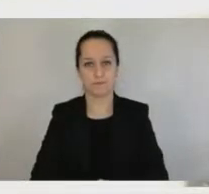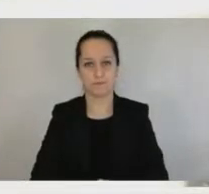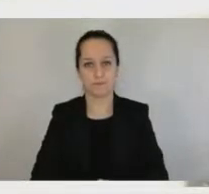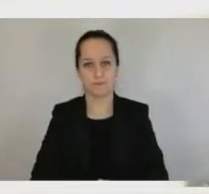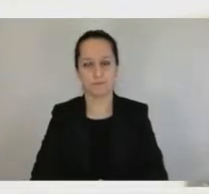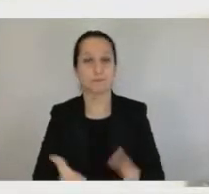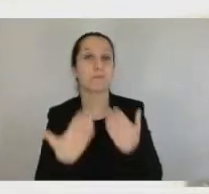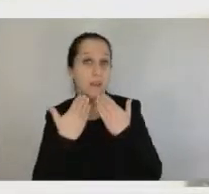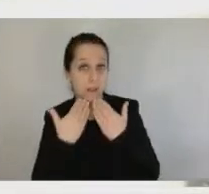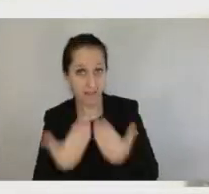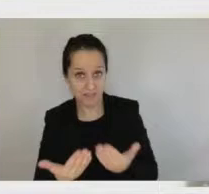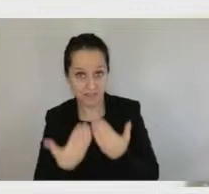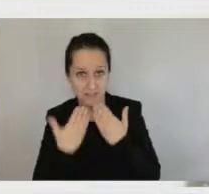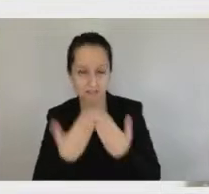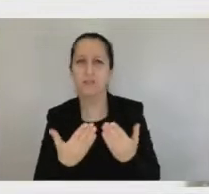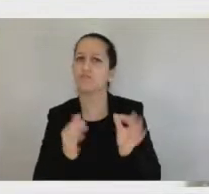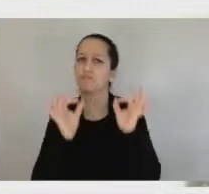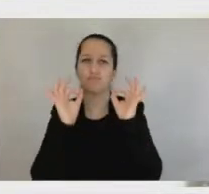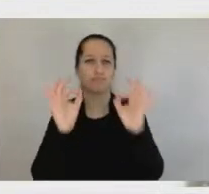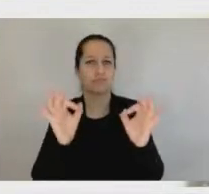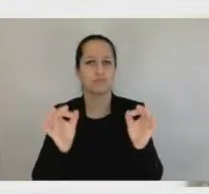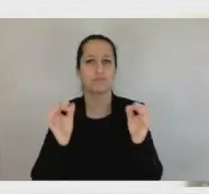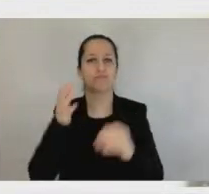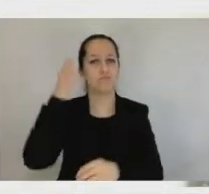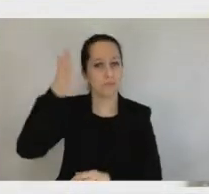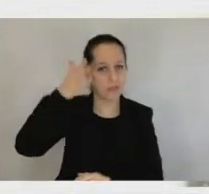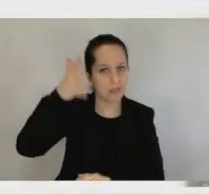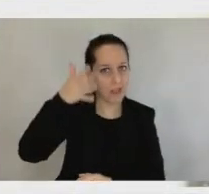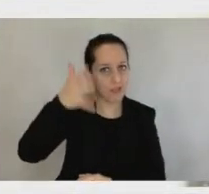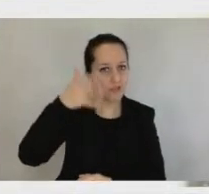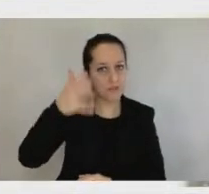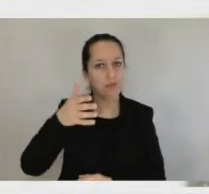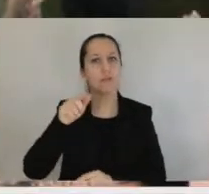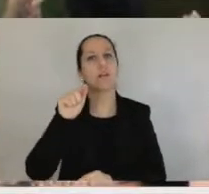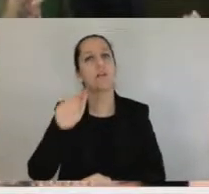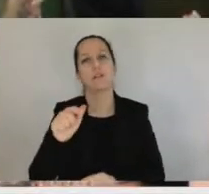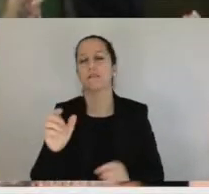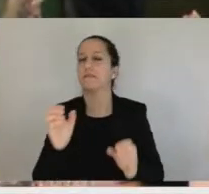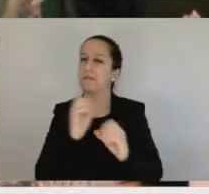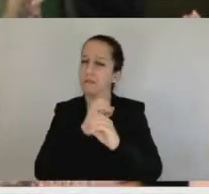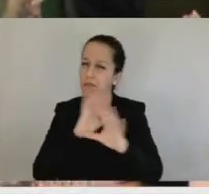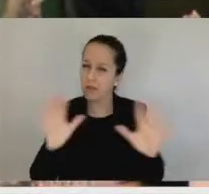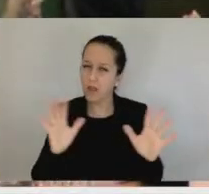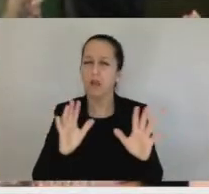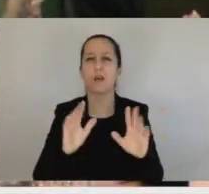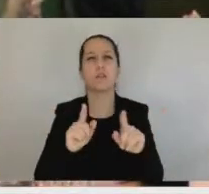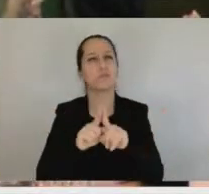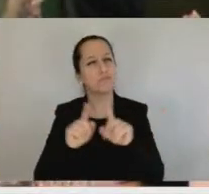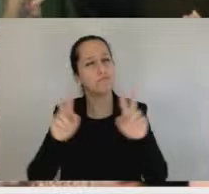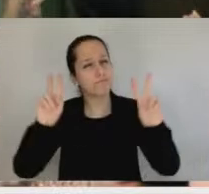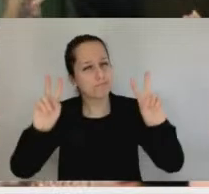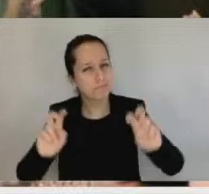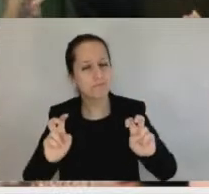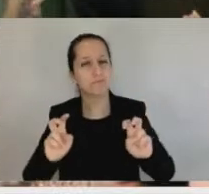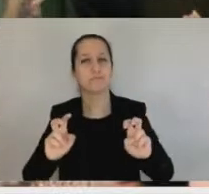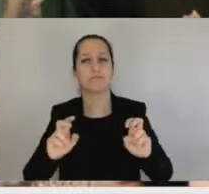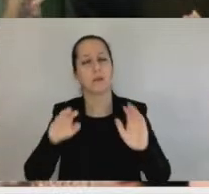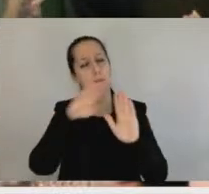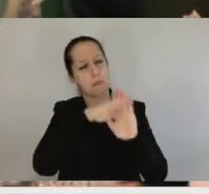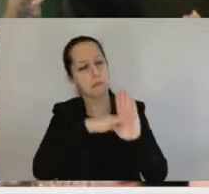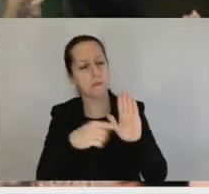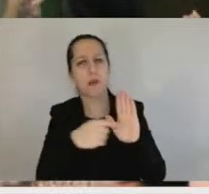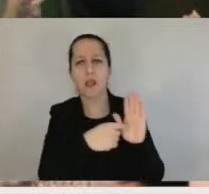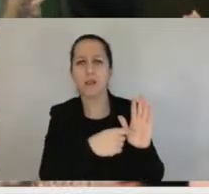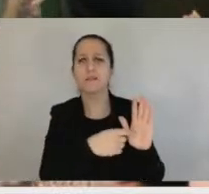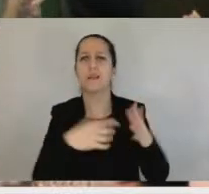Muchísimas gracias por esta. Thank you for your excellent presentation and for bringing in a message on how